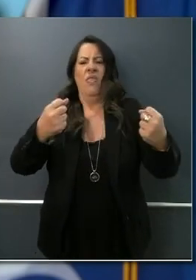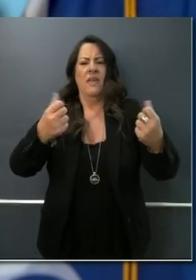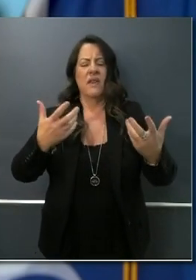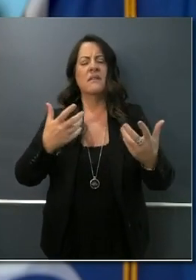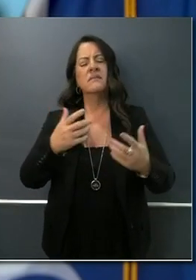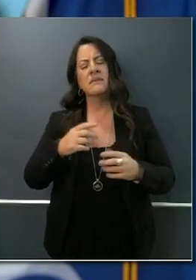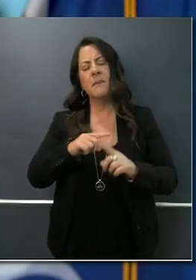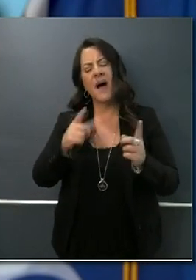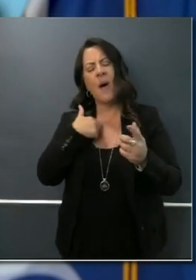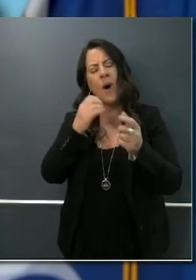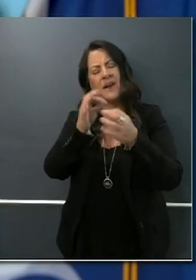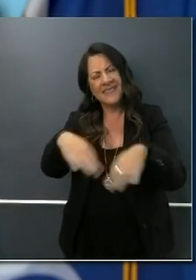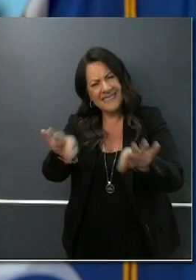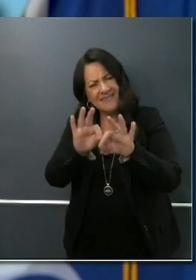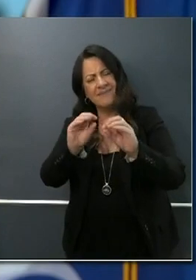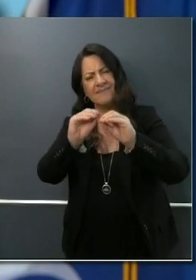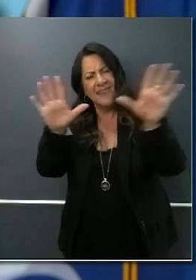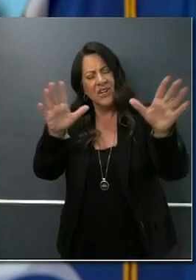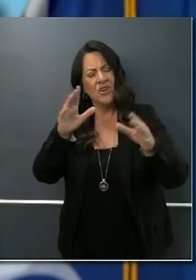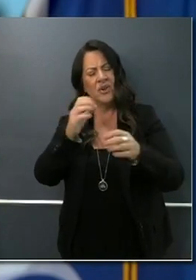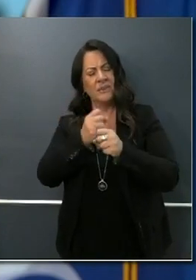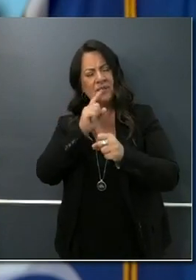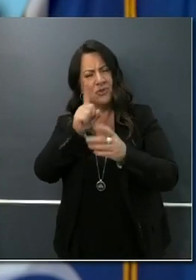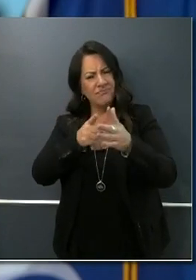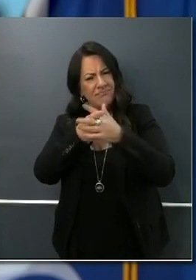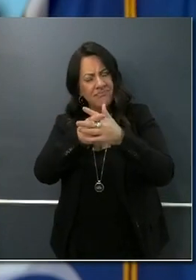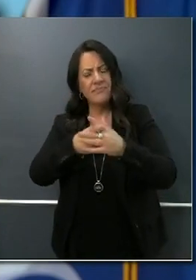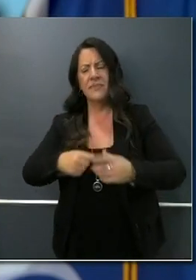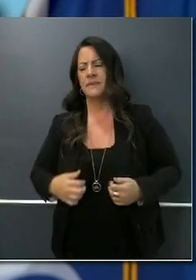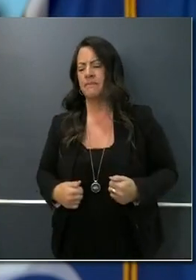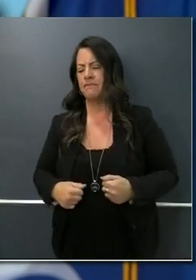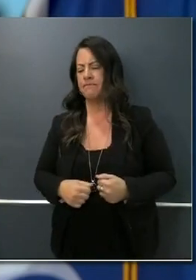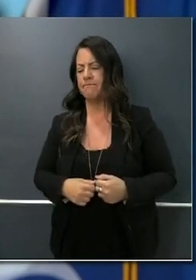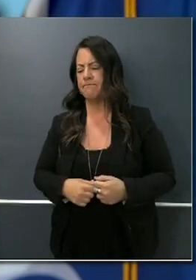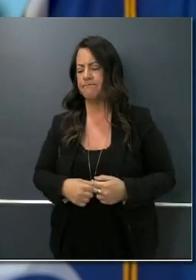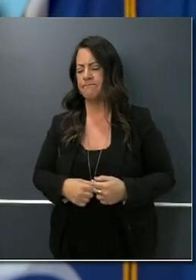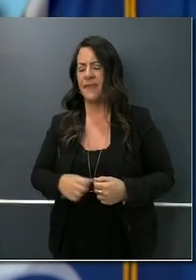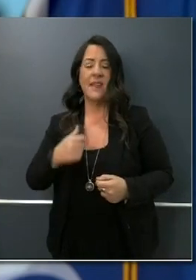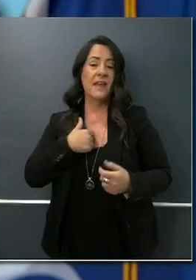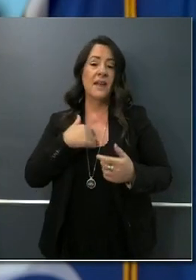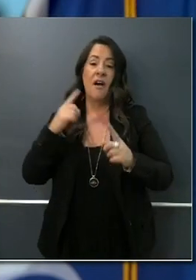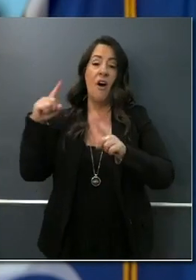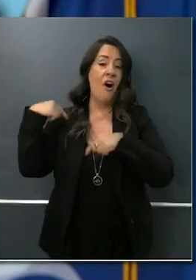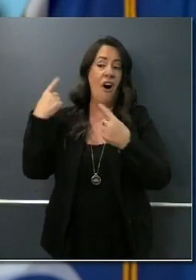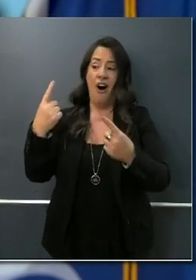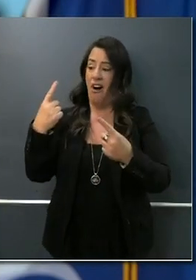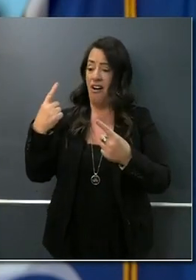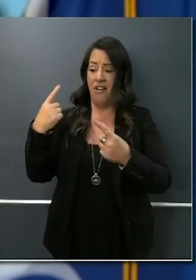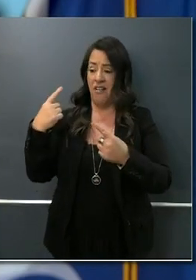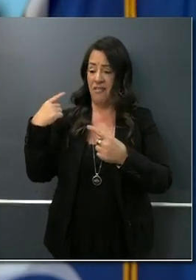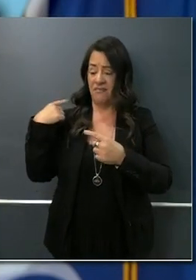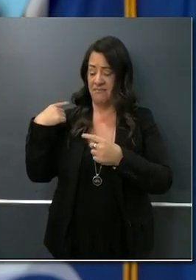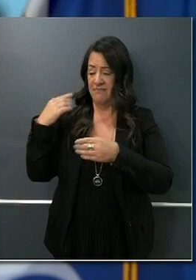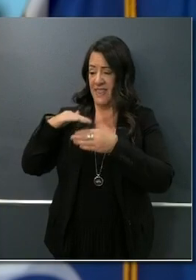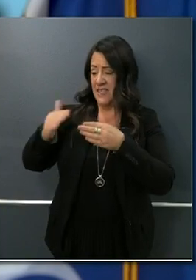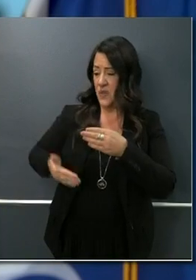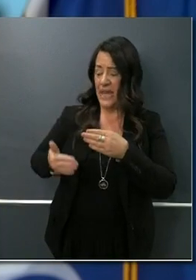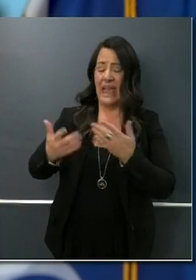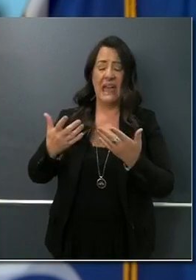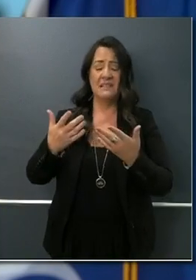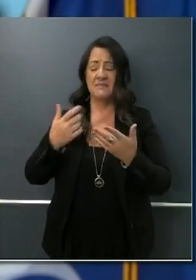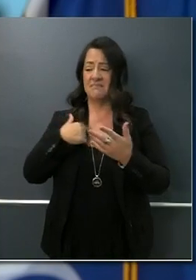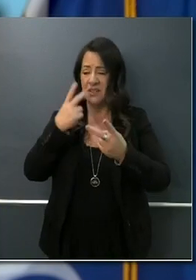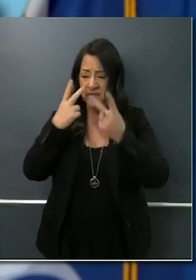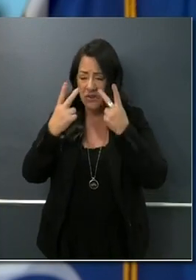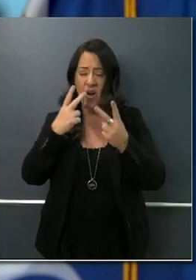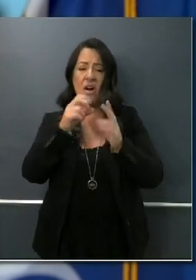clear up top. And again, just want to thank all the incredible work that was done over the weekend by parks and by